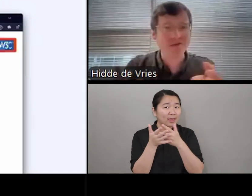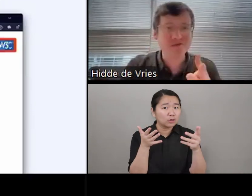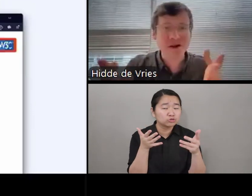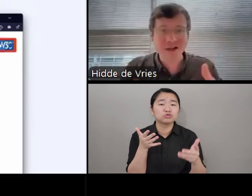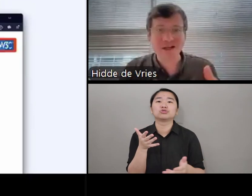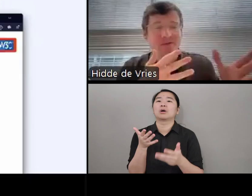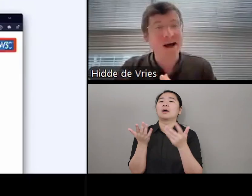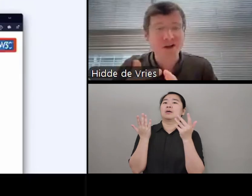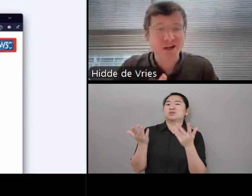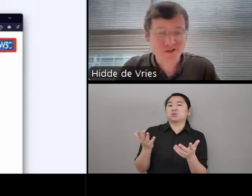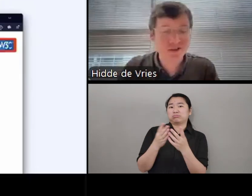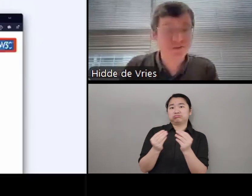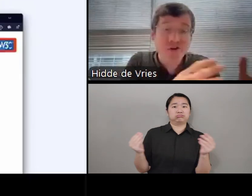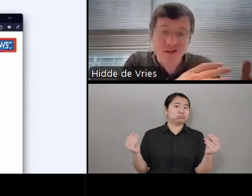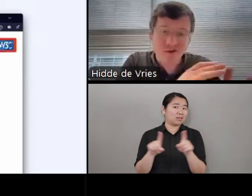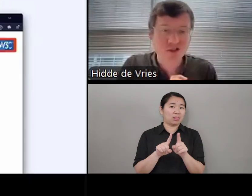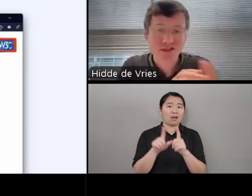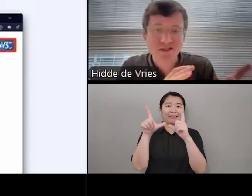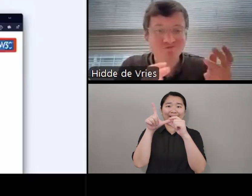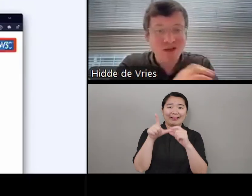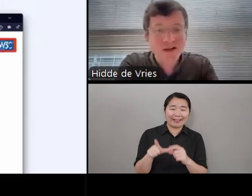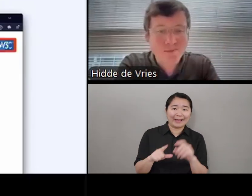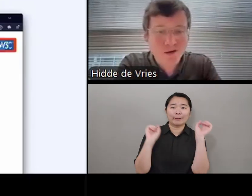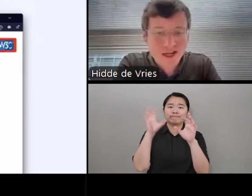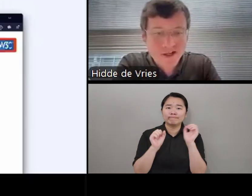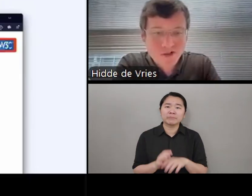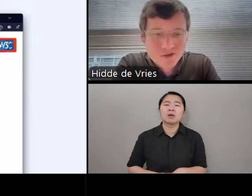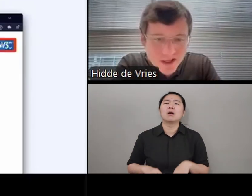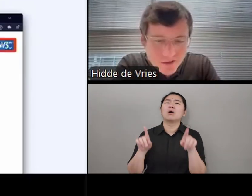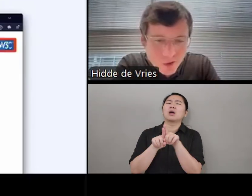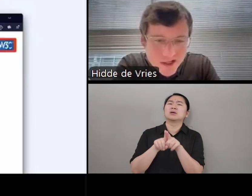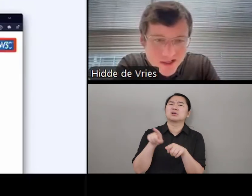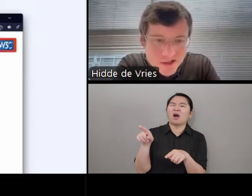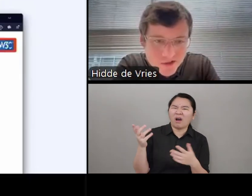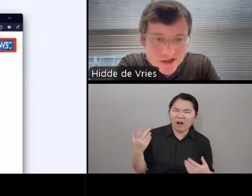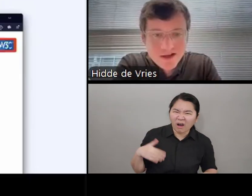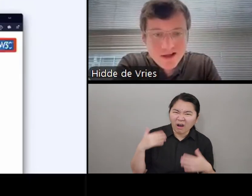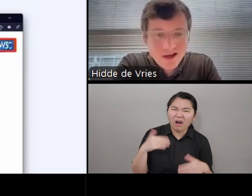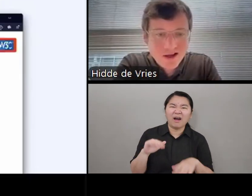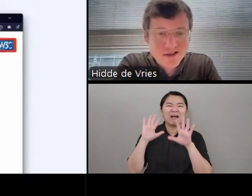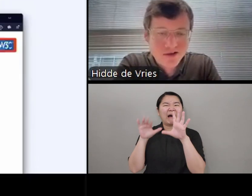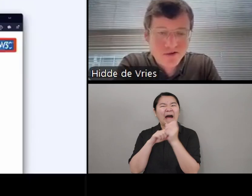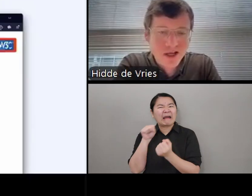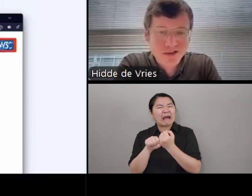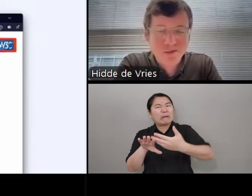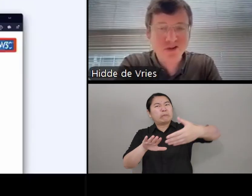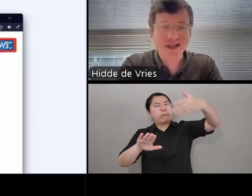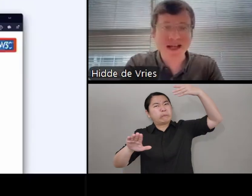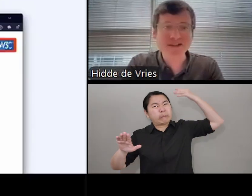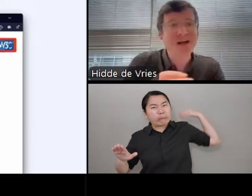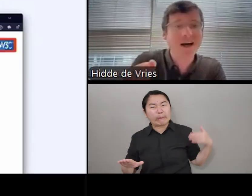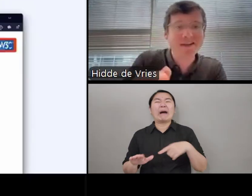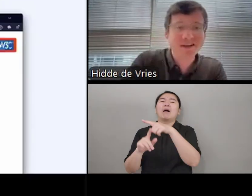a lot of links that were outdated because the previous version is about 10 years old, I think more than 10 years old. So yeah, some of the